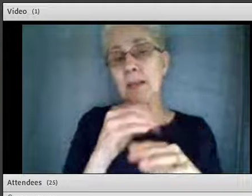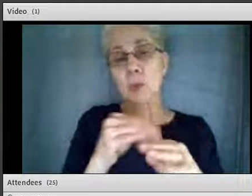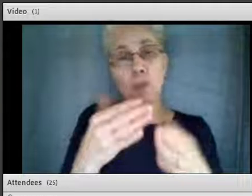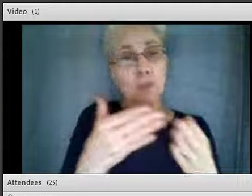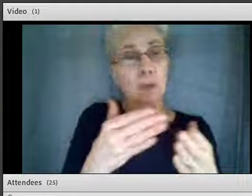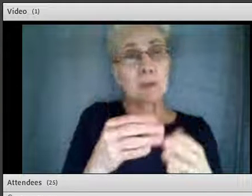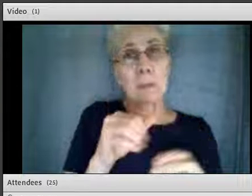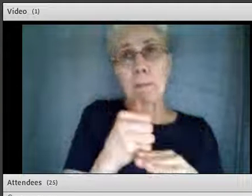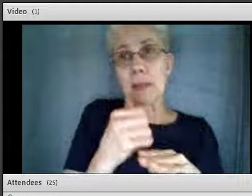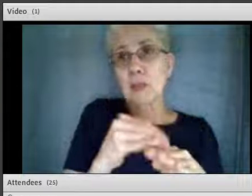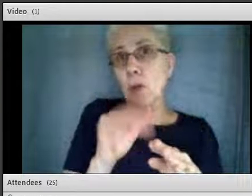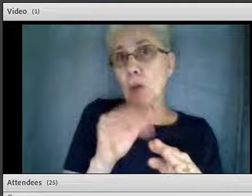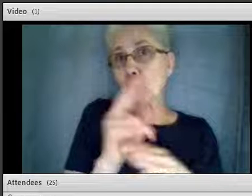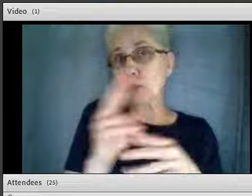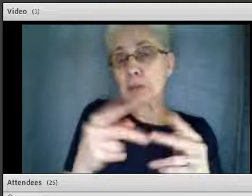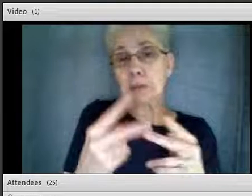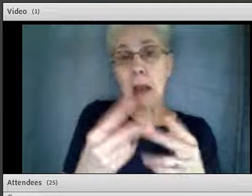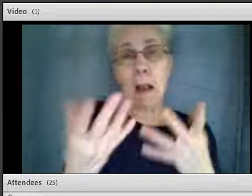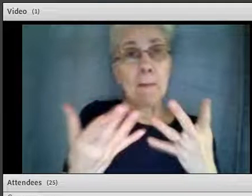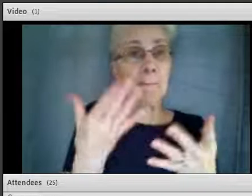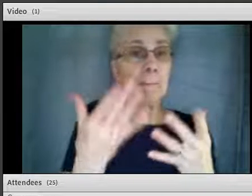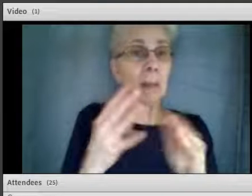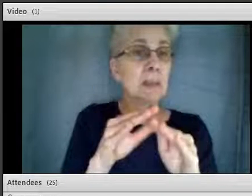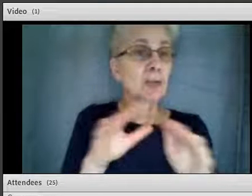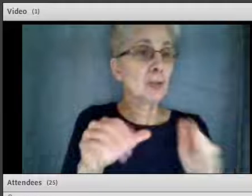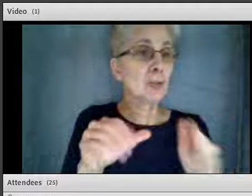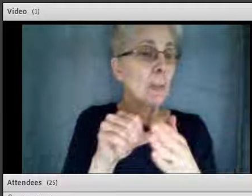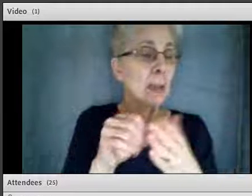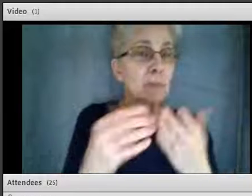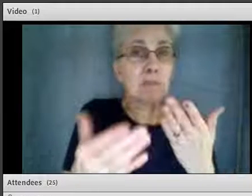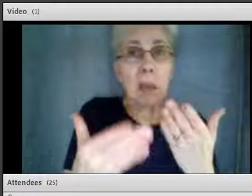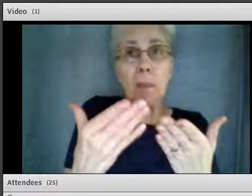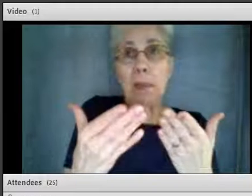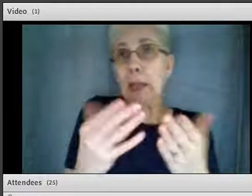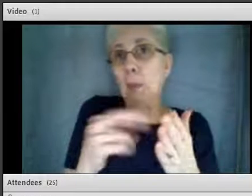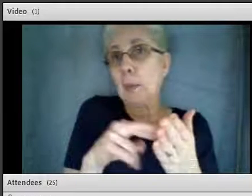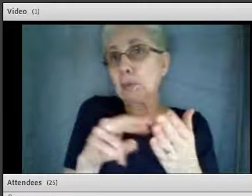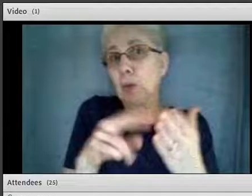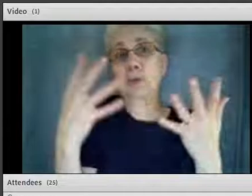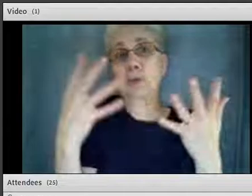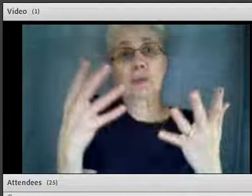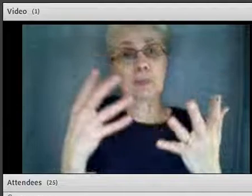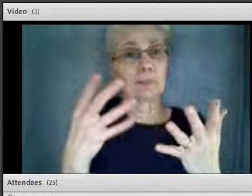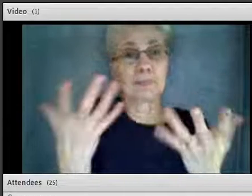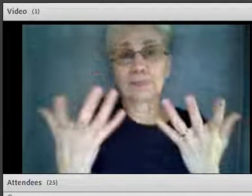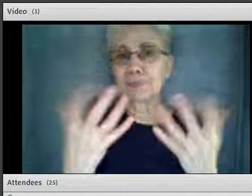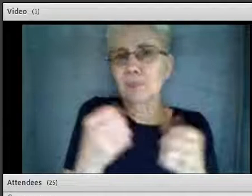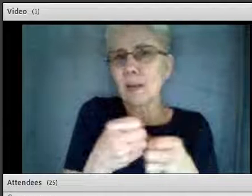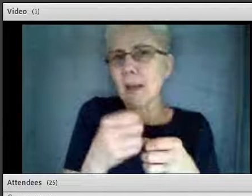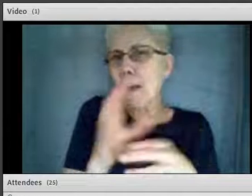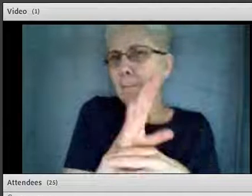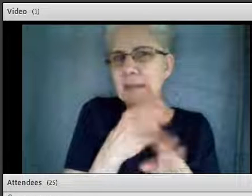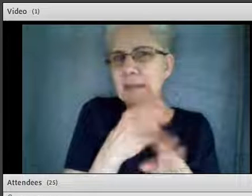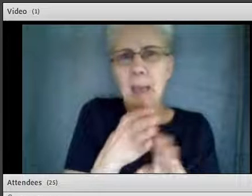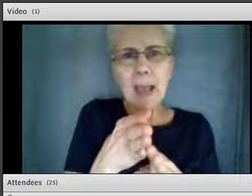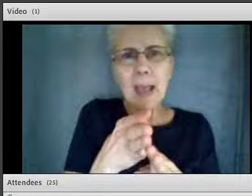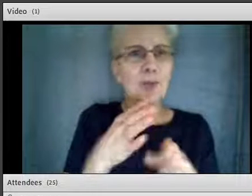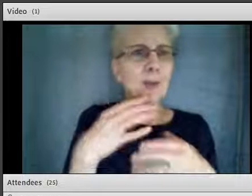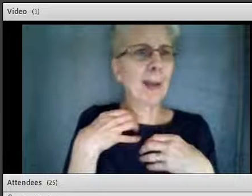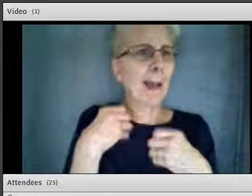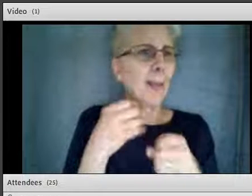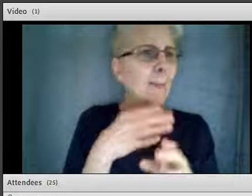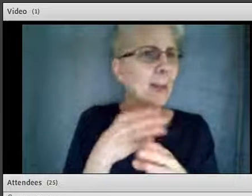maybe a children's page, maybe research, business major, health major. You can do things like that as you're